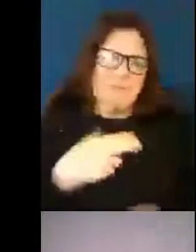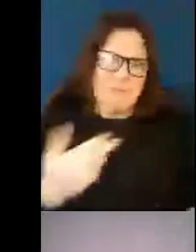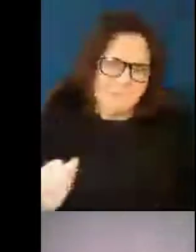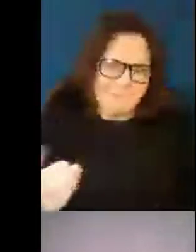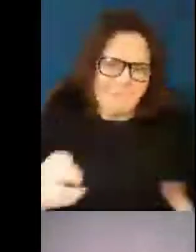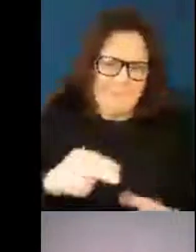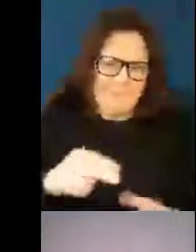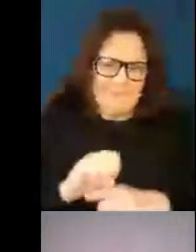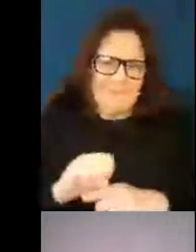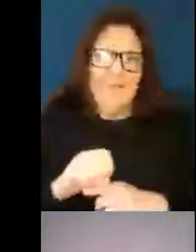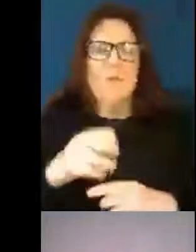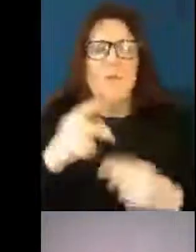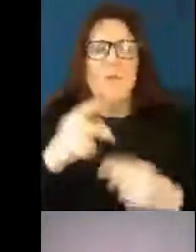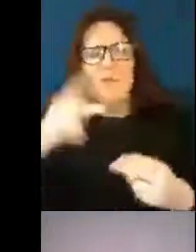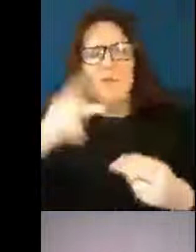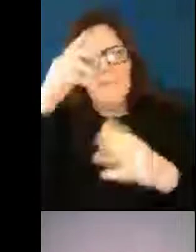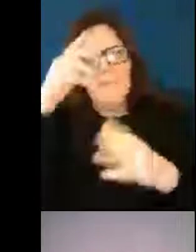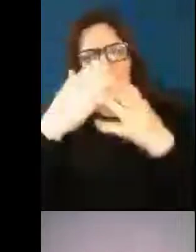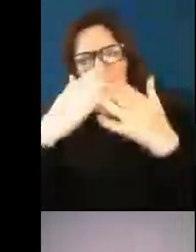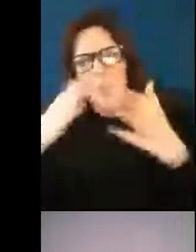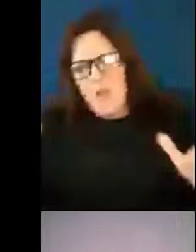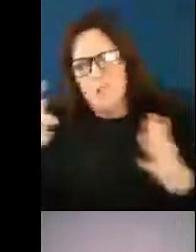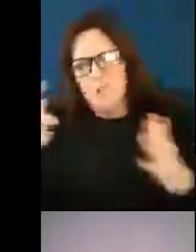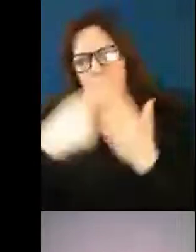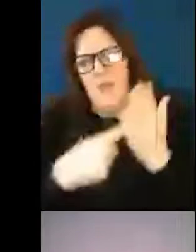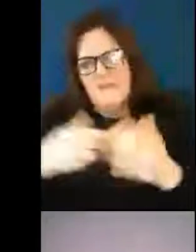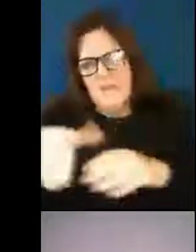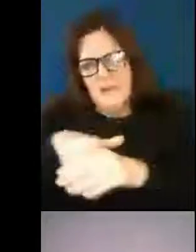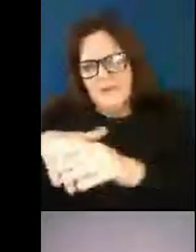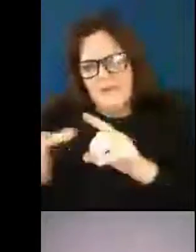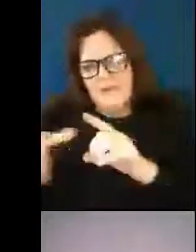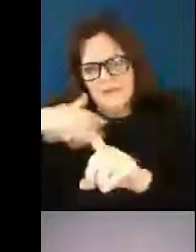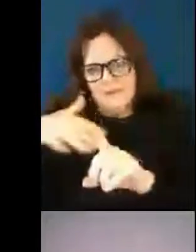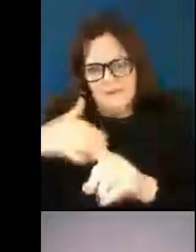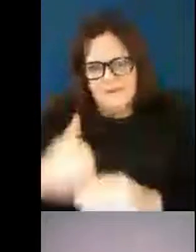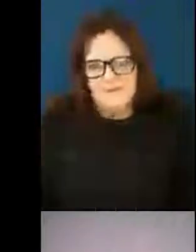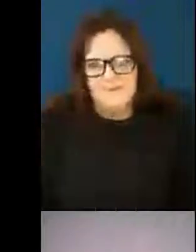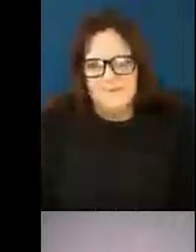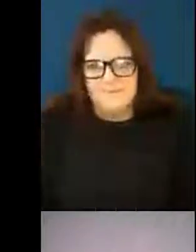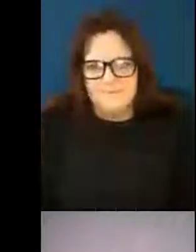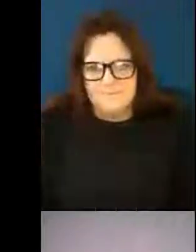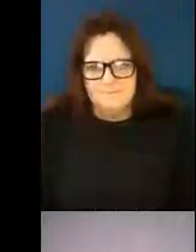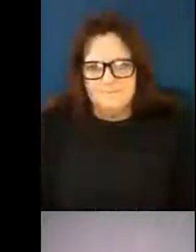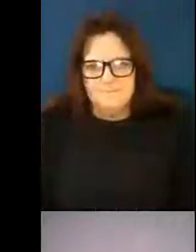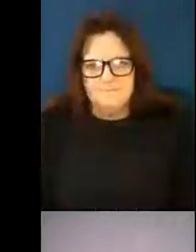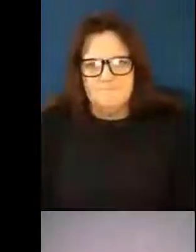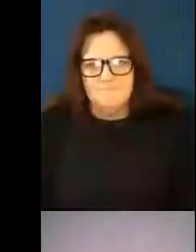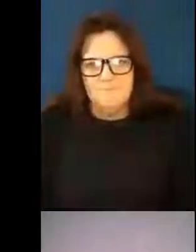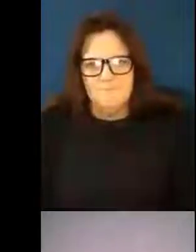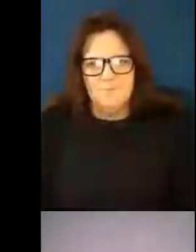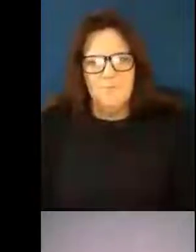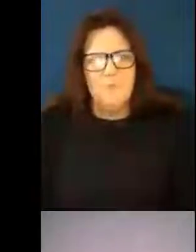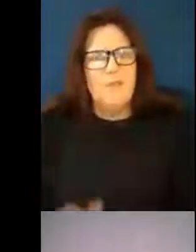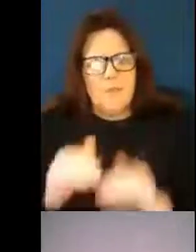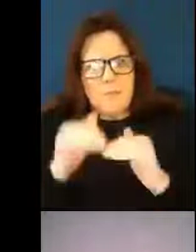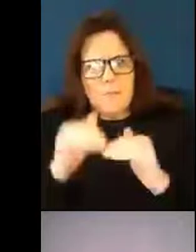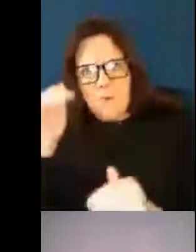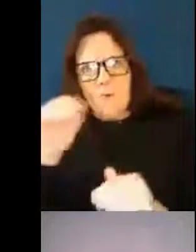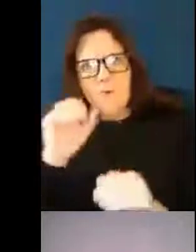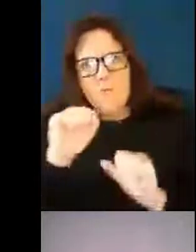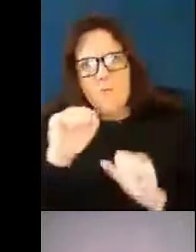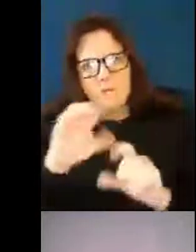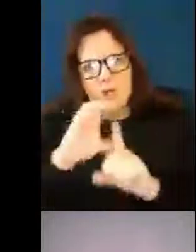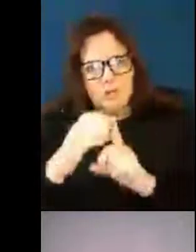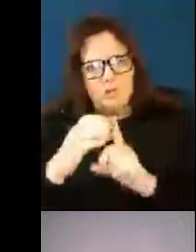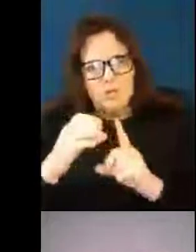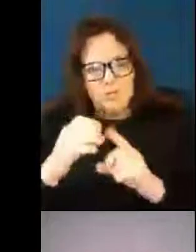policy context within our settings. And the more that culture develops